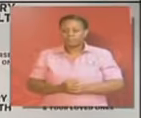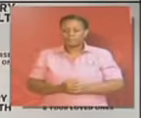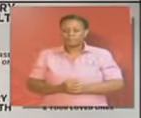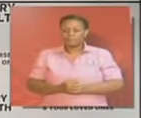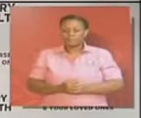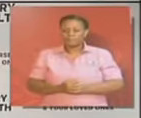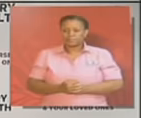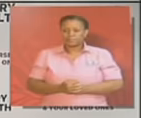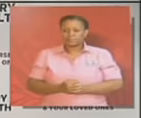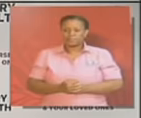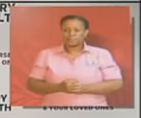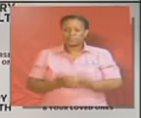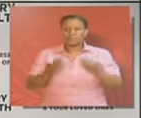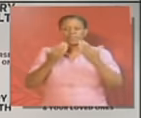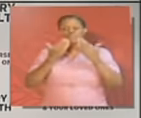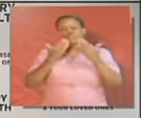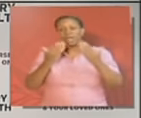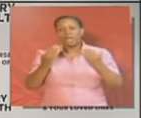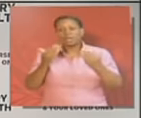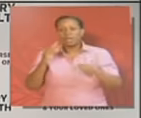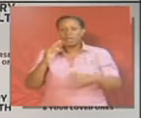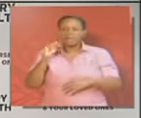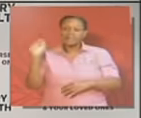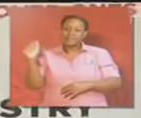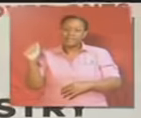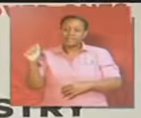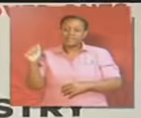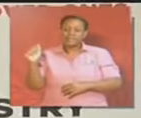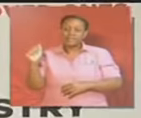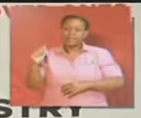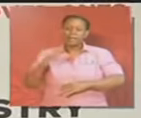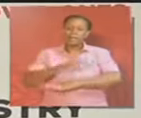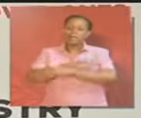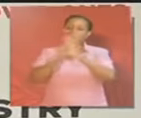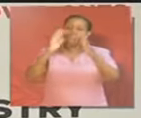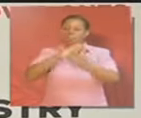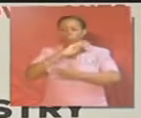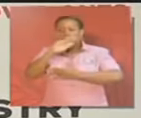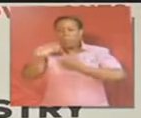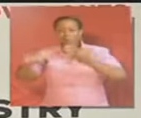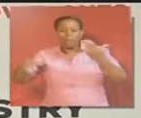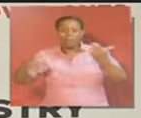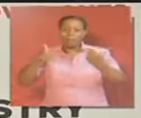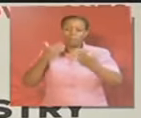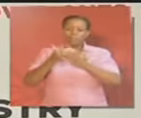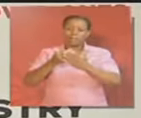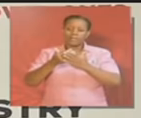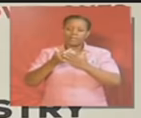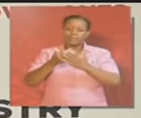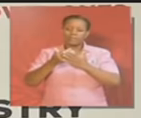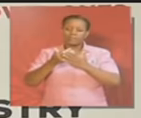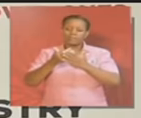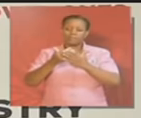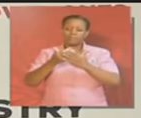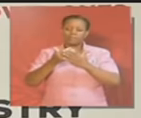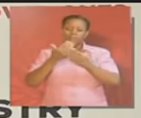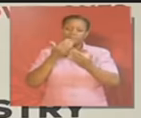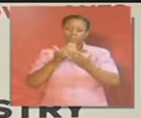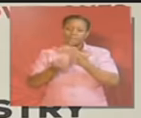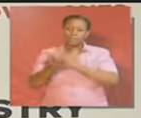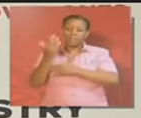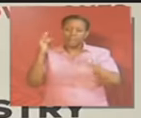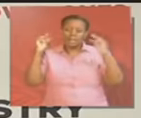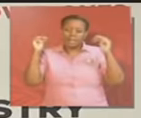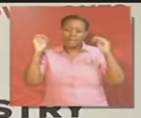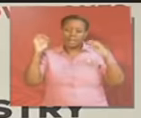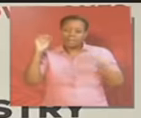Thank you, Ms. Alcantara. Good morning to my colleagues, Mr. Sawyerfat and Mr. Siram Singh. Good morning to members of the media, members of the viewing